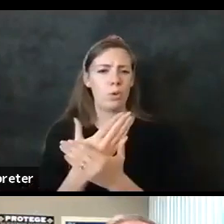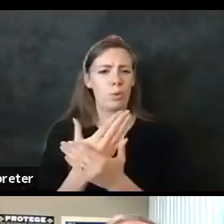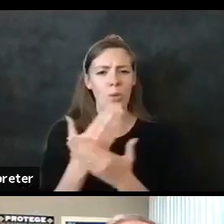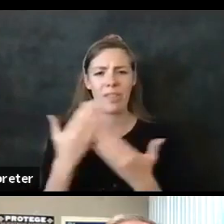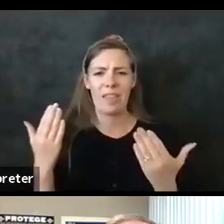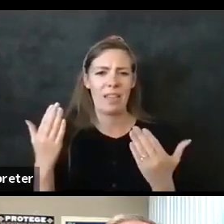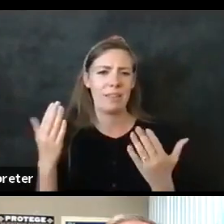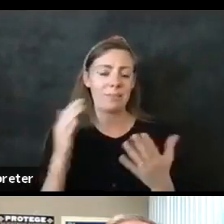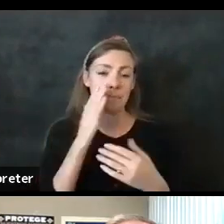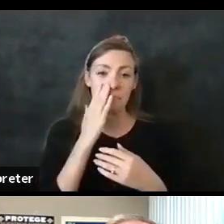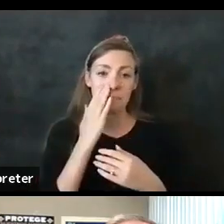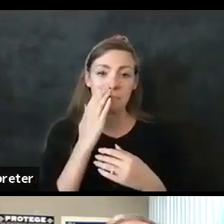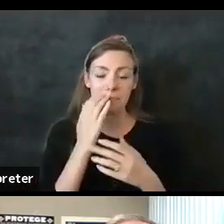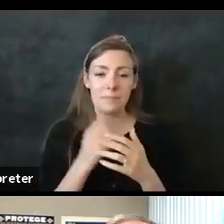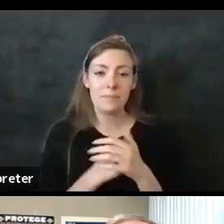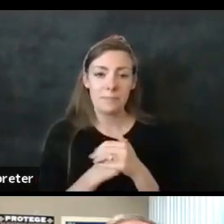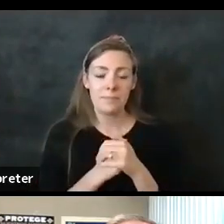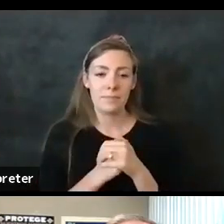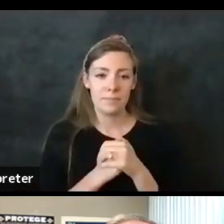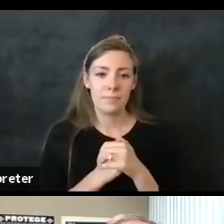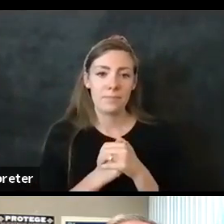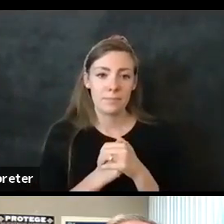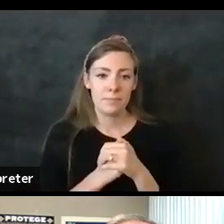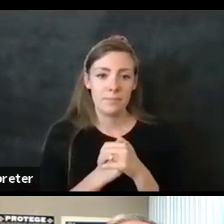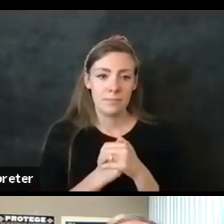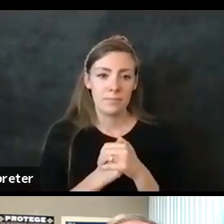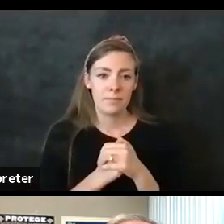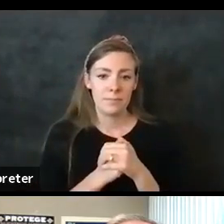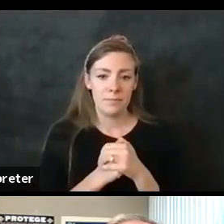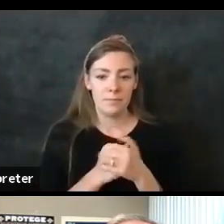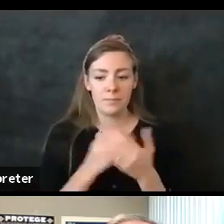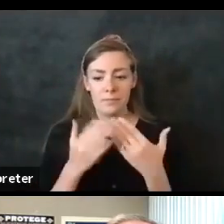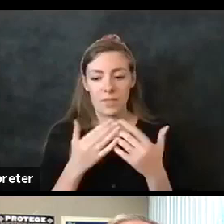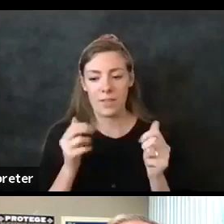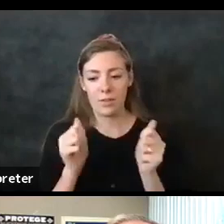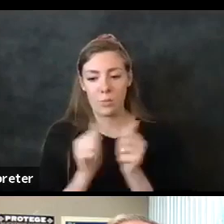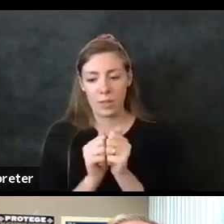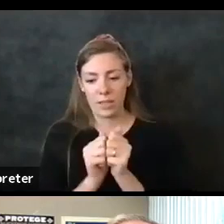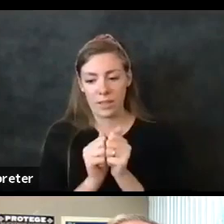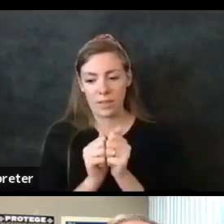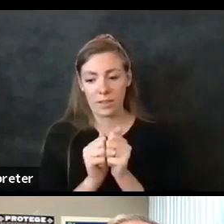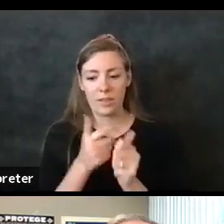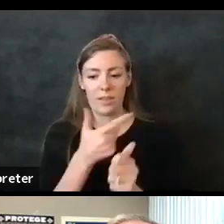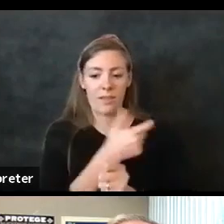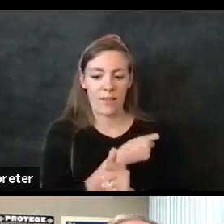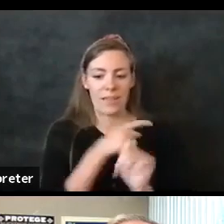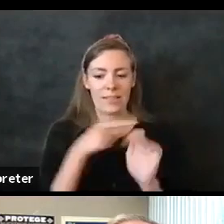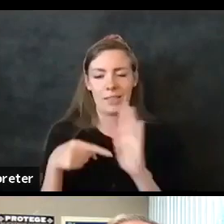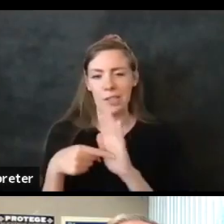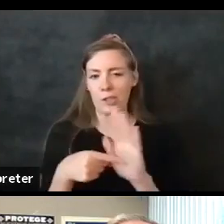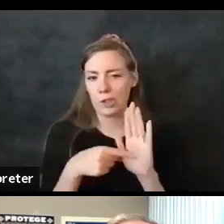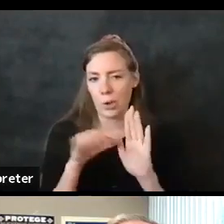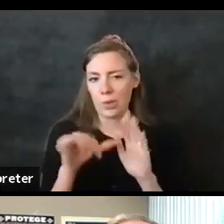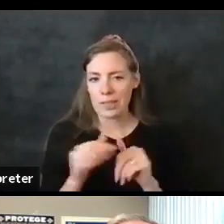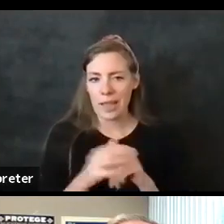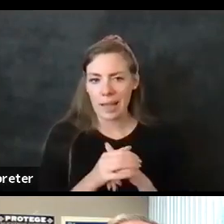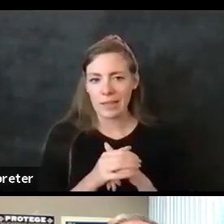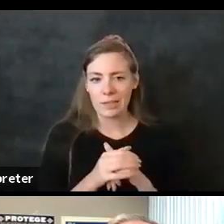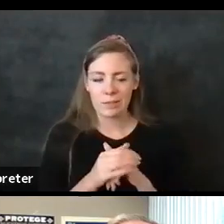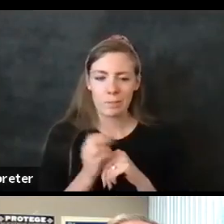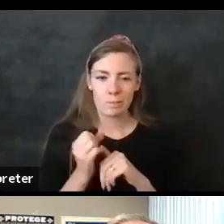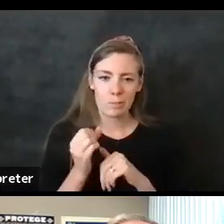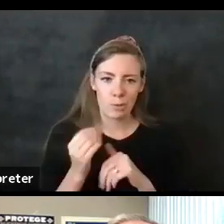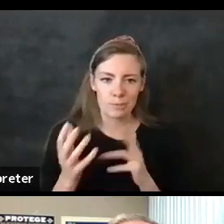ago. And that's even with the vaccine, it just shows the aggressiveness of the Delta variant, as we've discussed